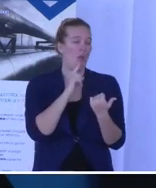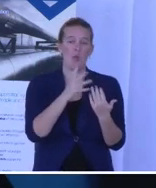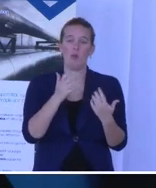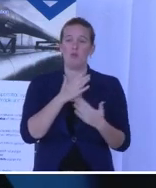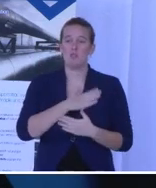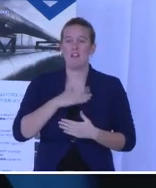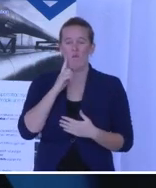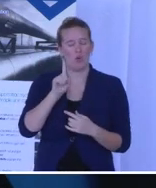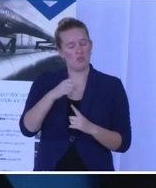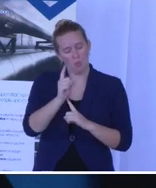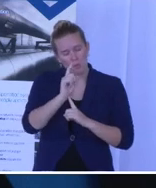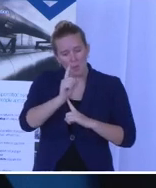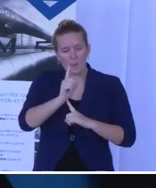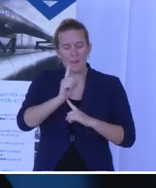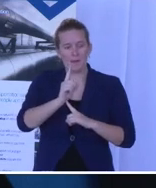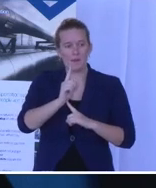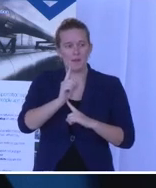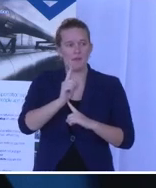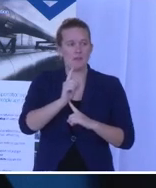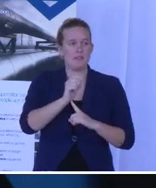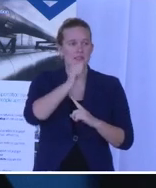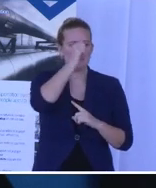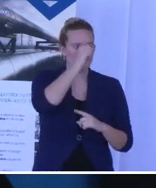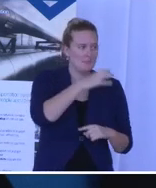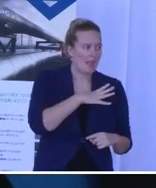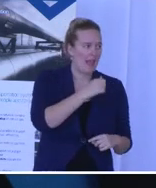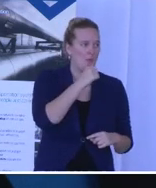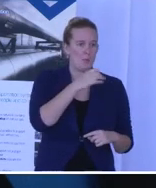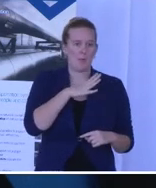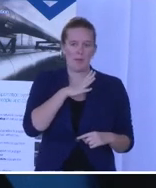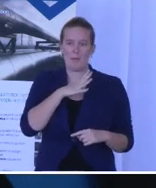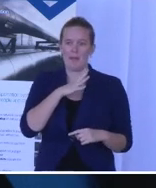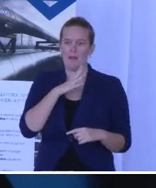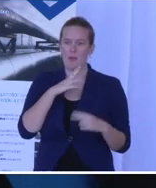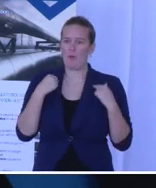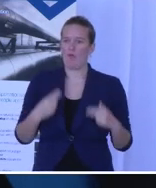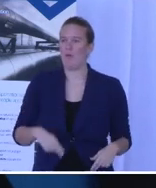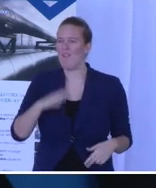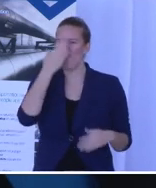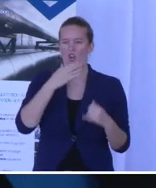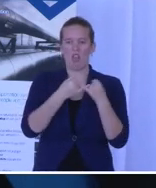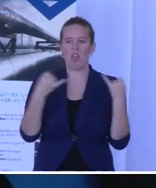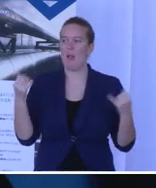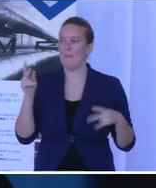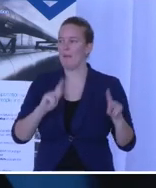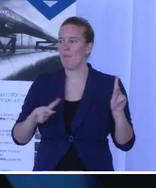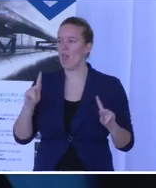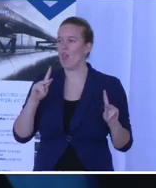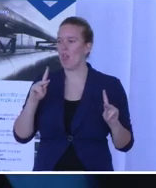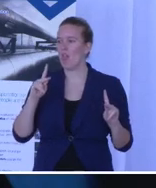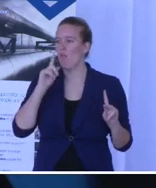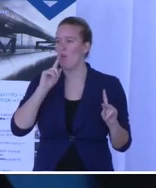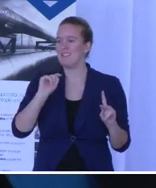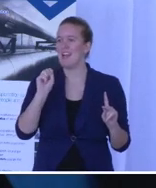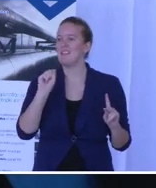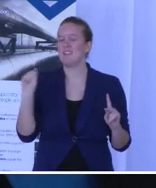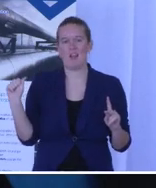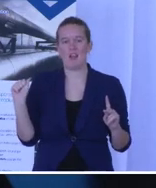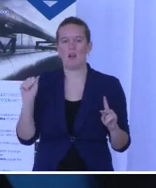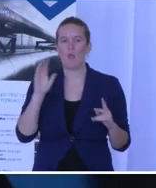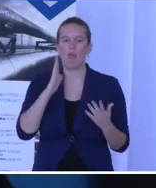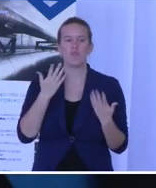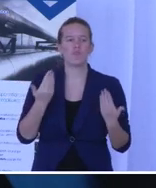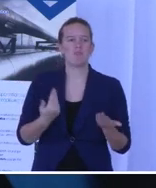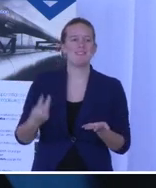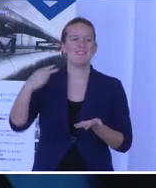moment the men and women in uniform, the frontline personnel of TSA would